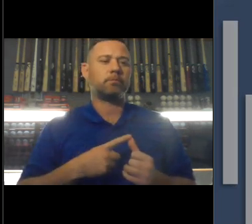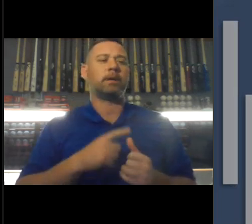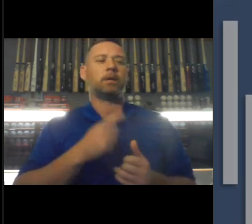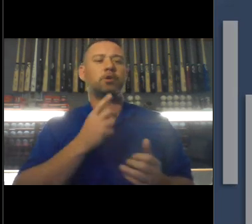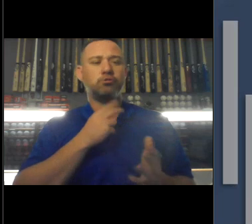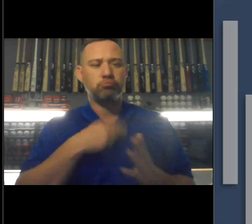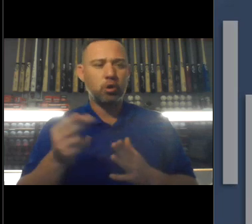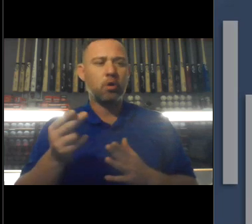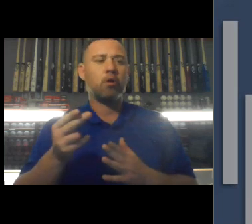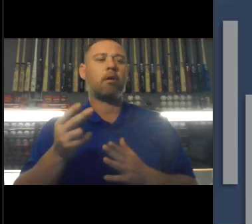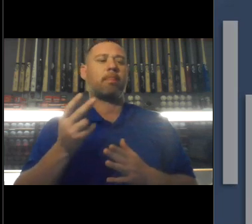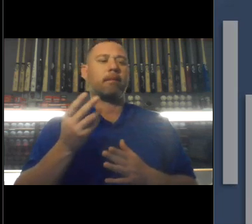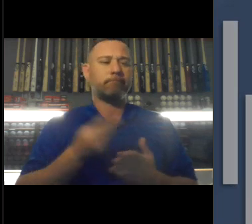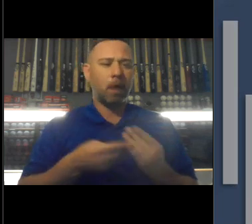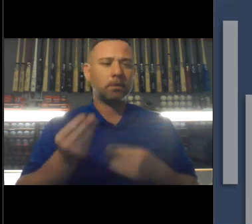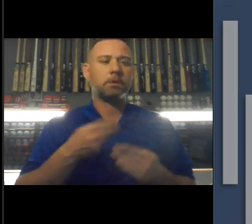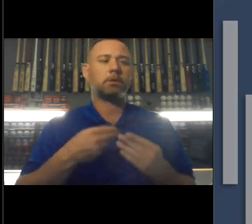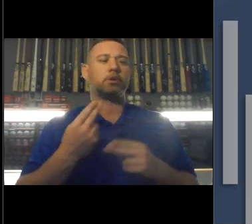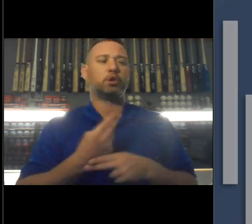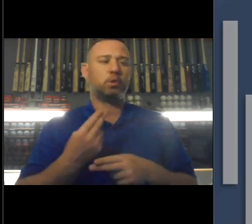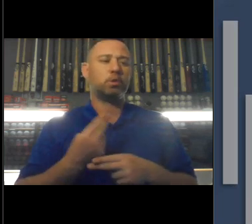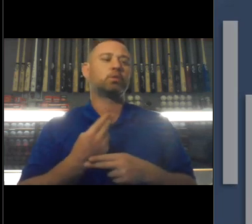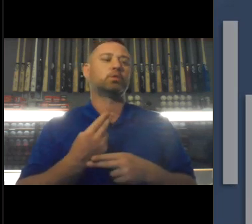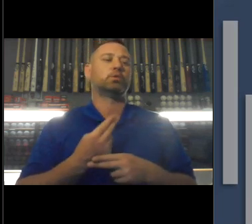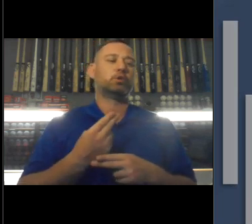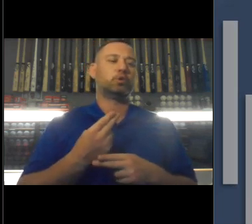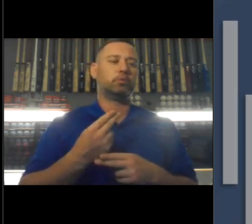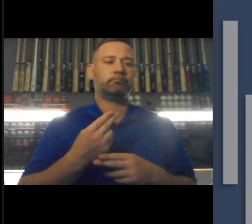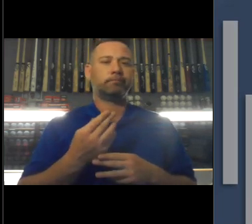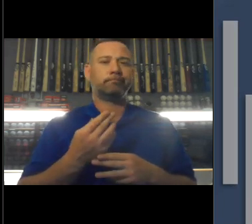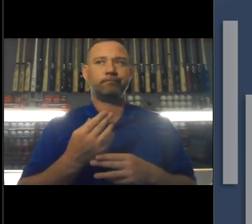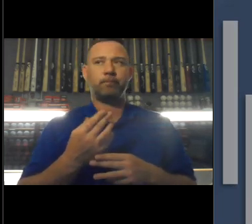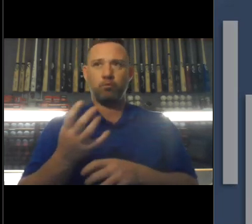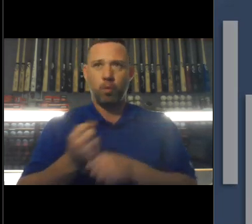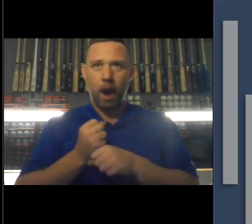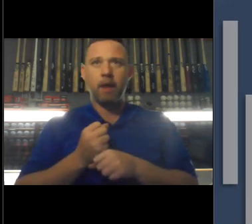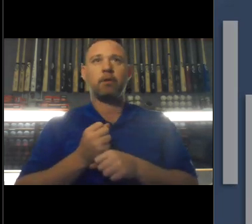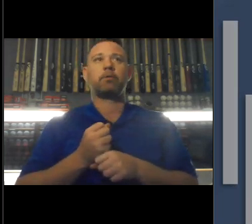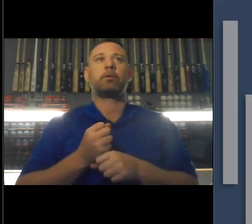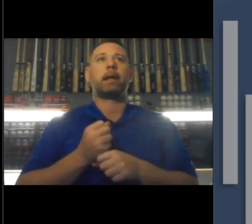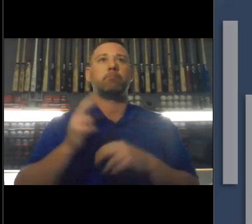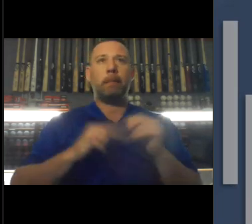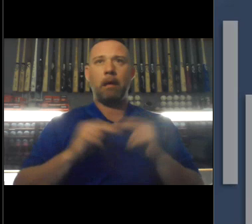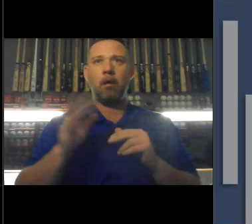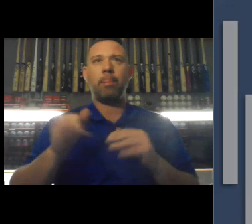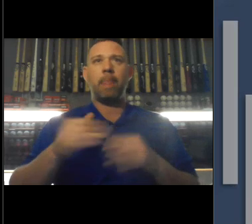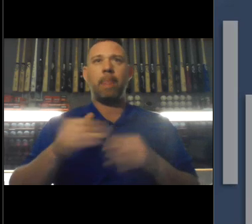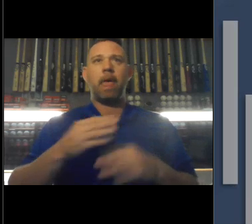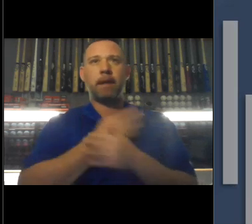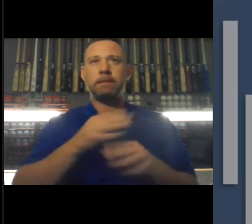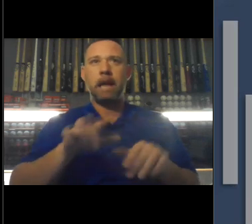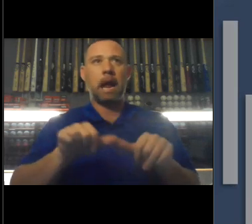funding that was used to acquire and build that rest stop decades ago doesn't restrict us. And